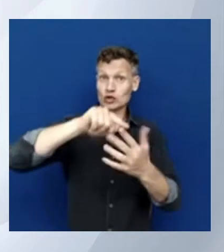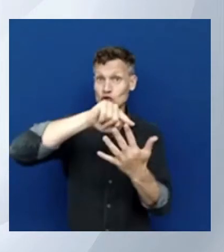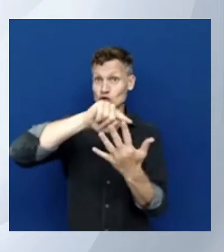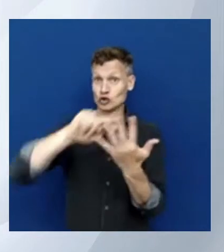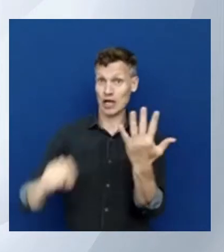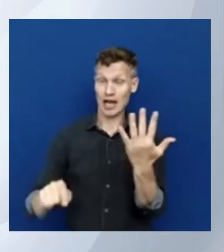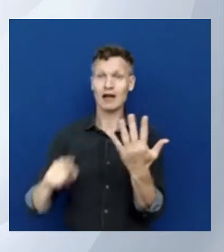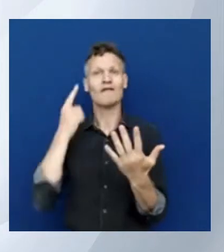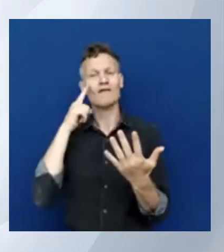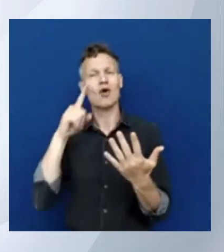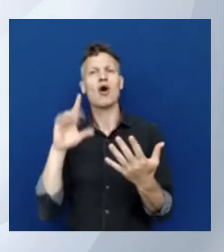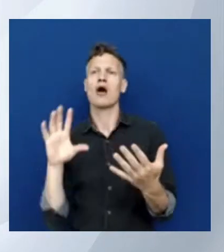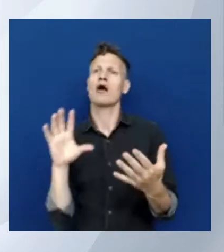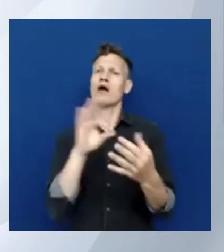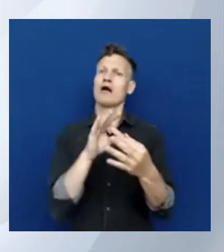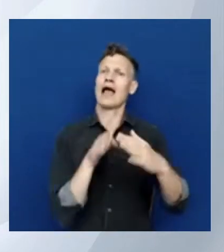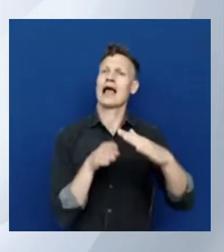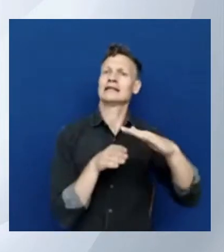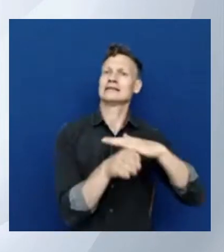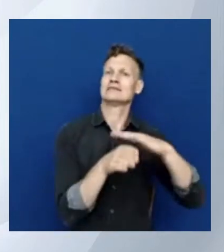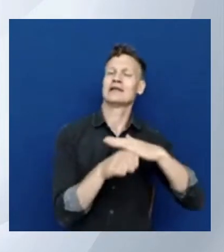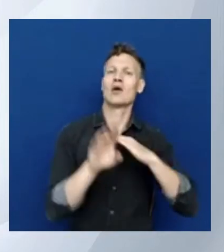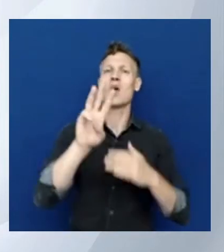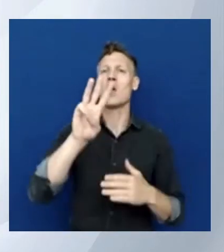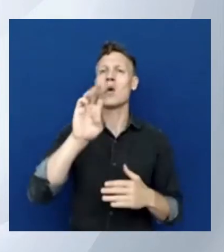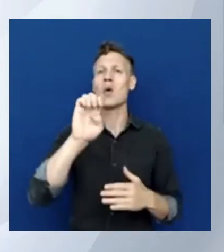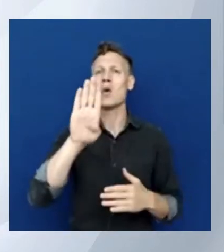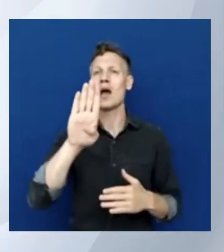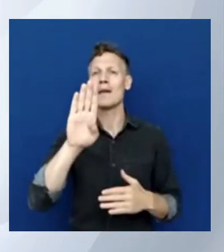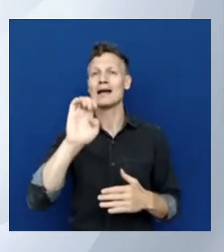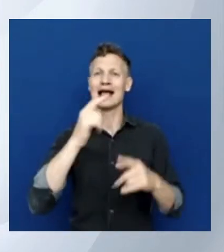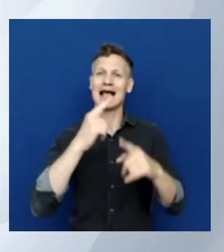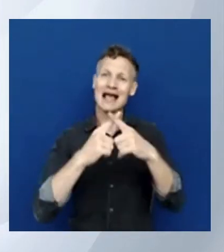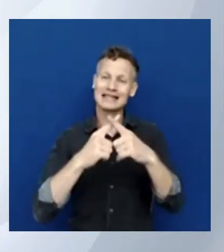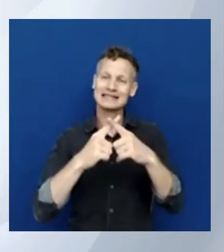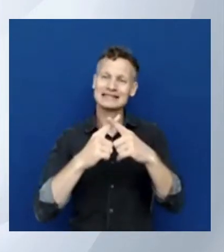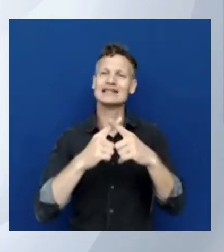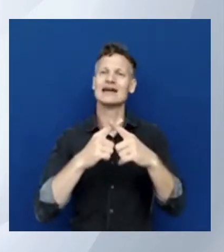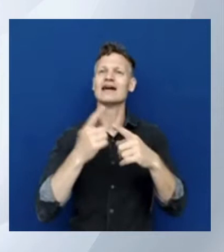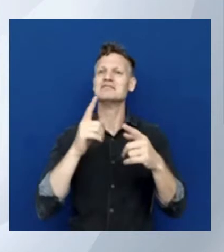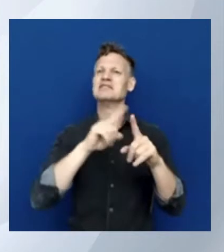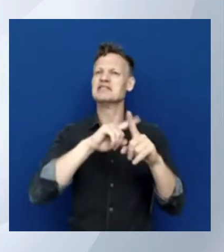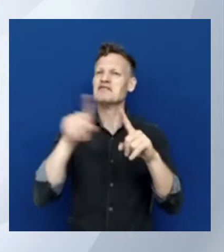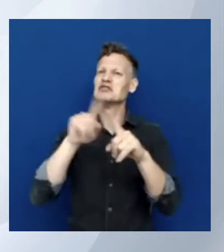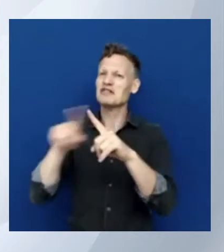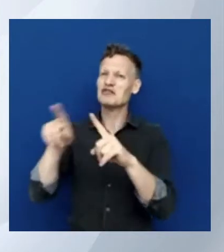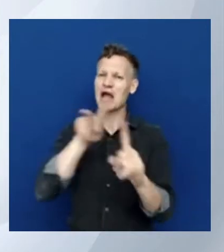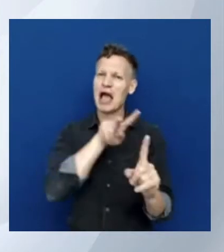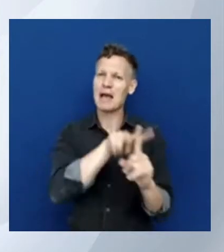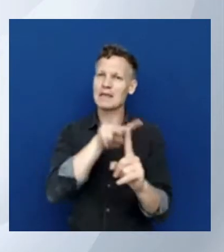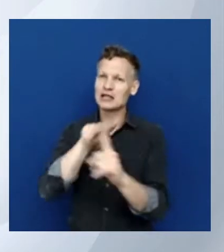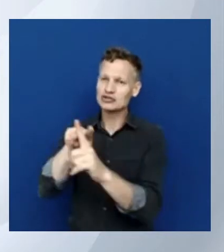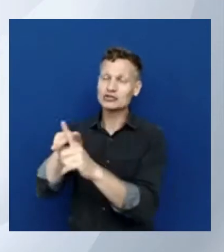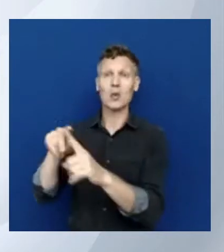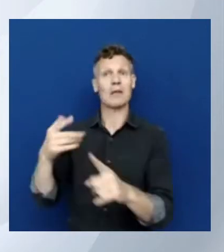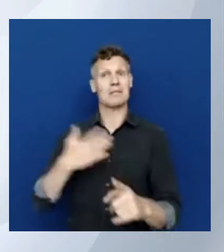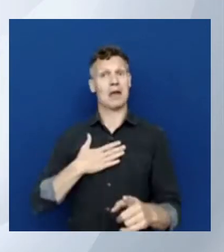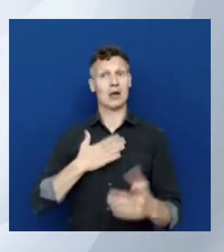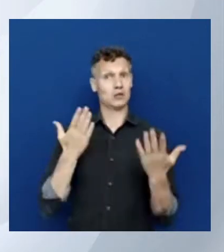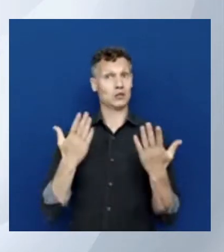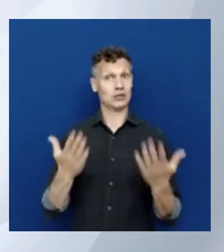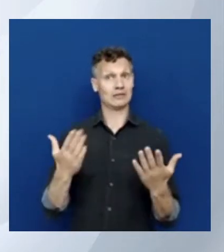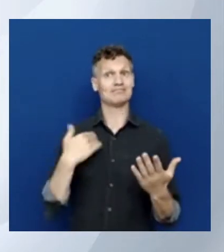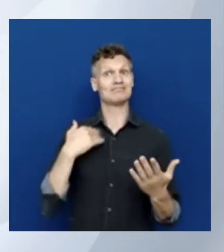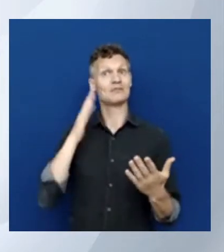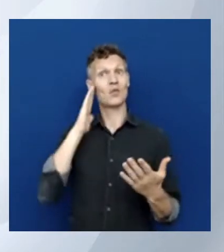and applications on our cloud platform. So the talk that we're going to do today, I'm going to show you how to do a DevOps